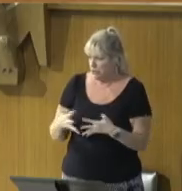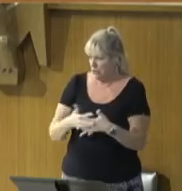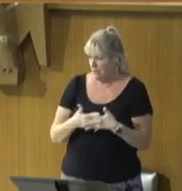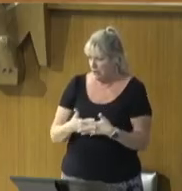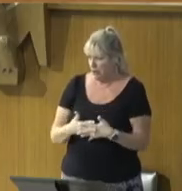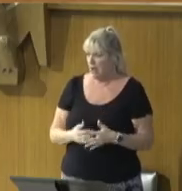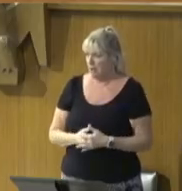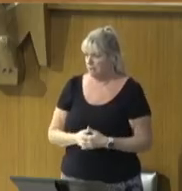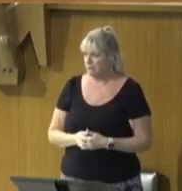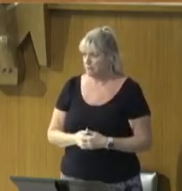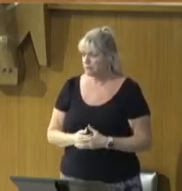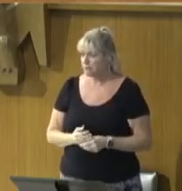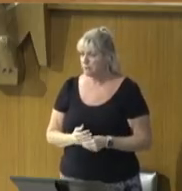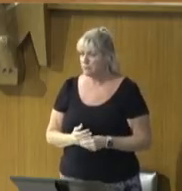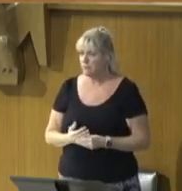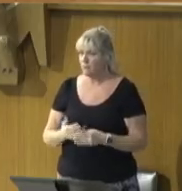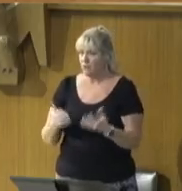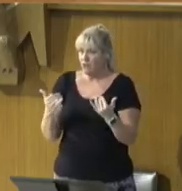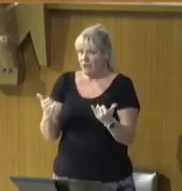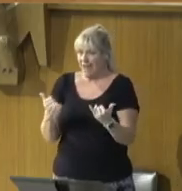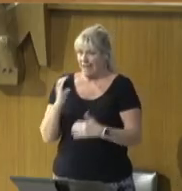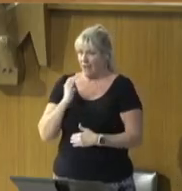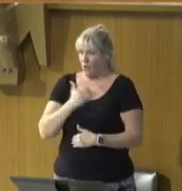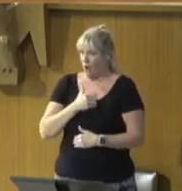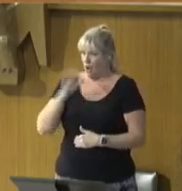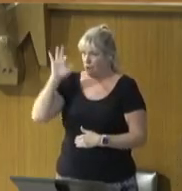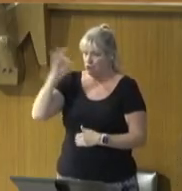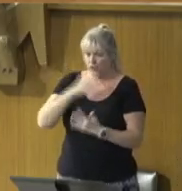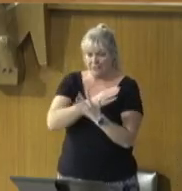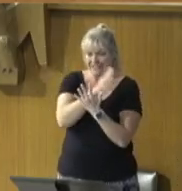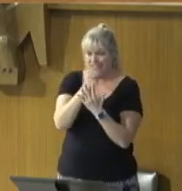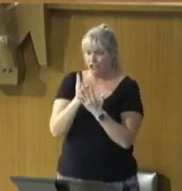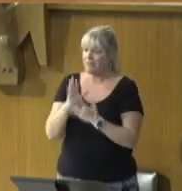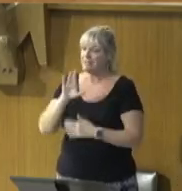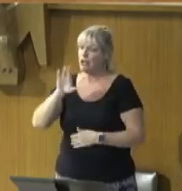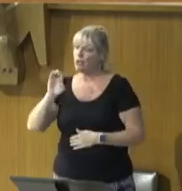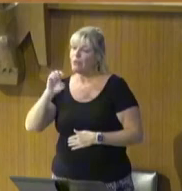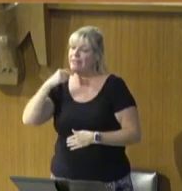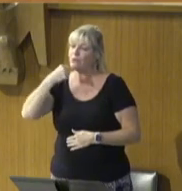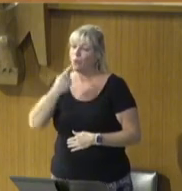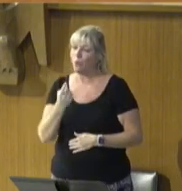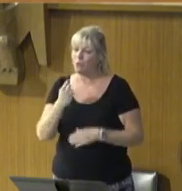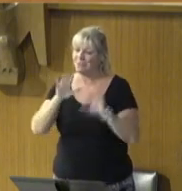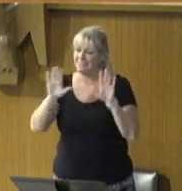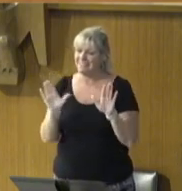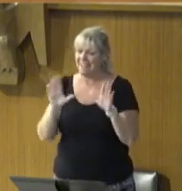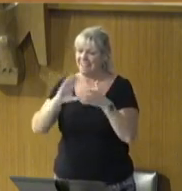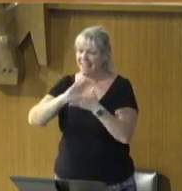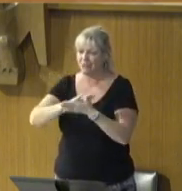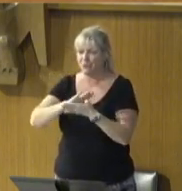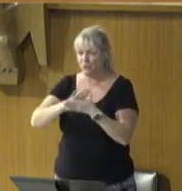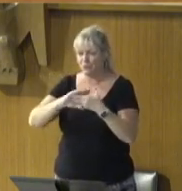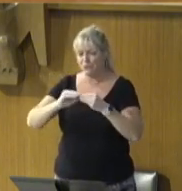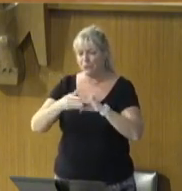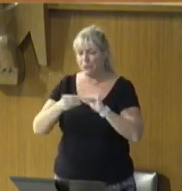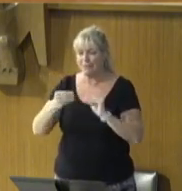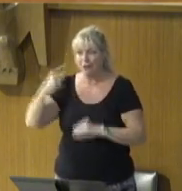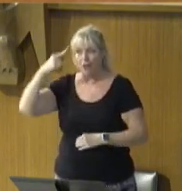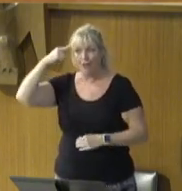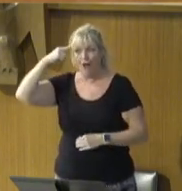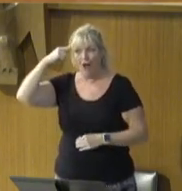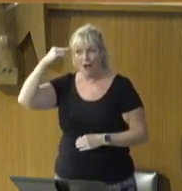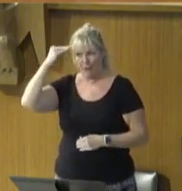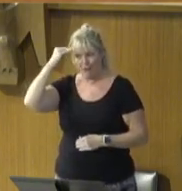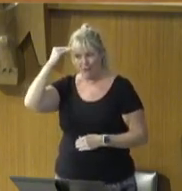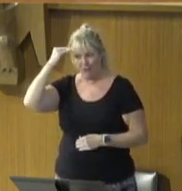Our current sermon series is entitled Retold, Sunday School Stories You Thought You Knew, and we're revisiting tales